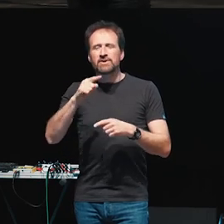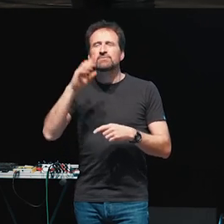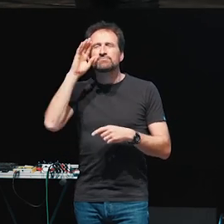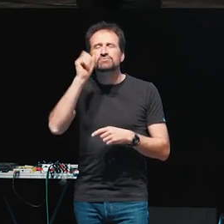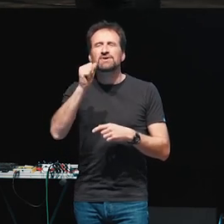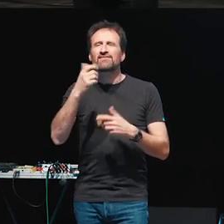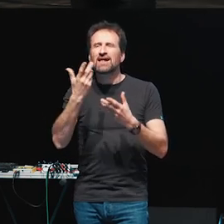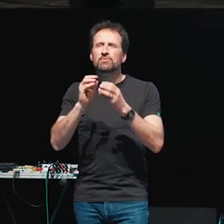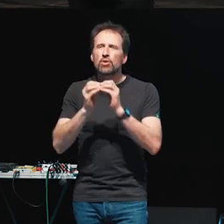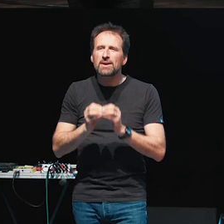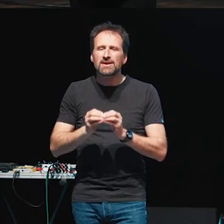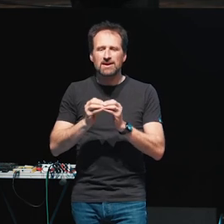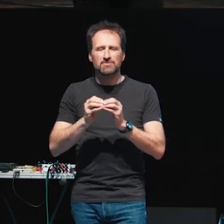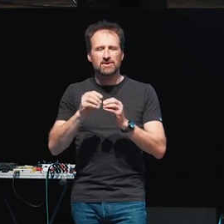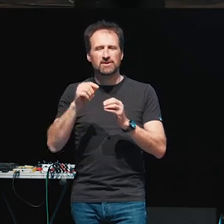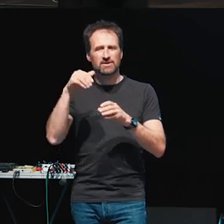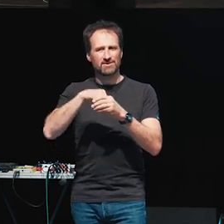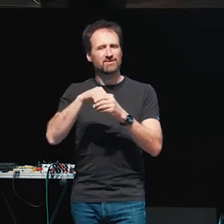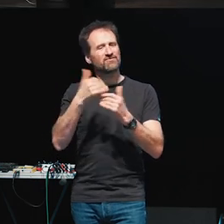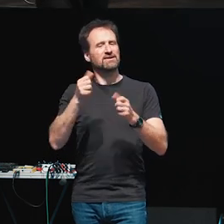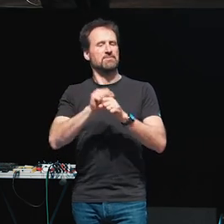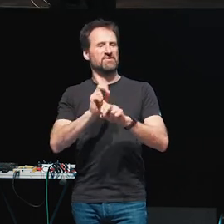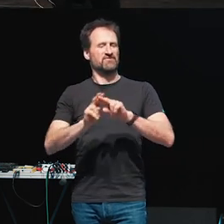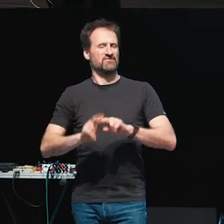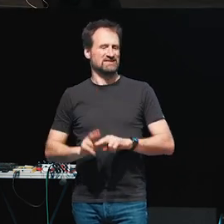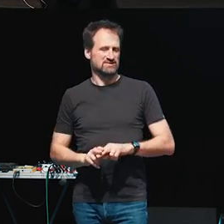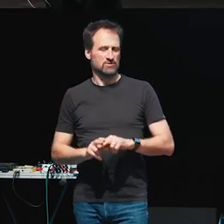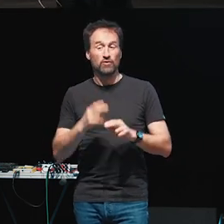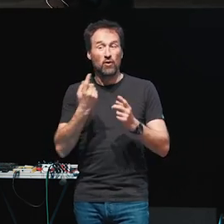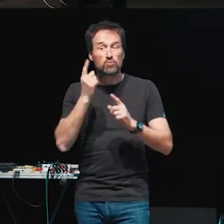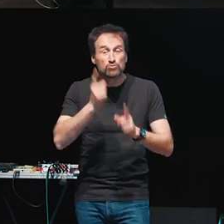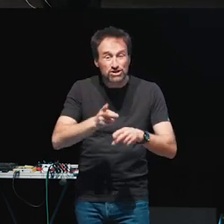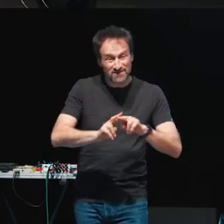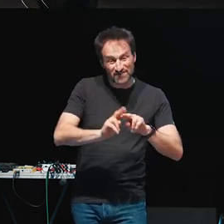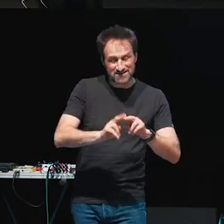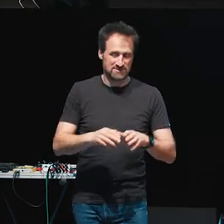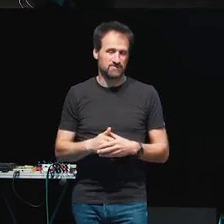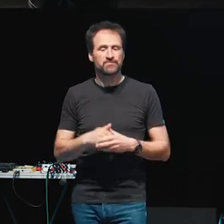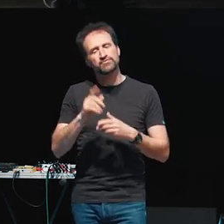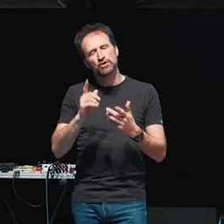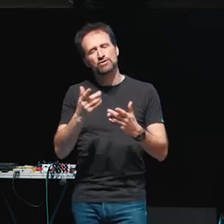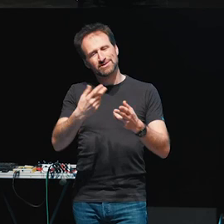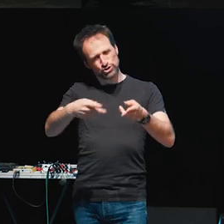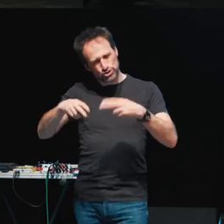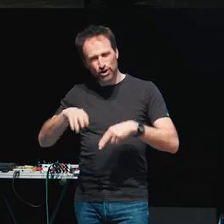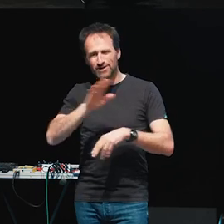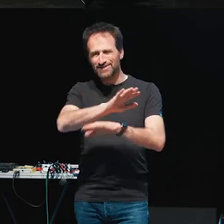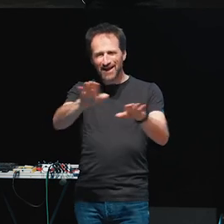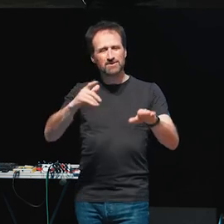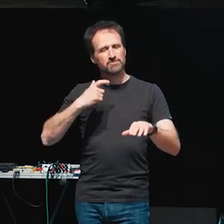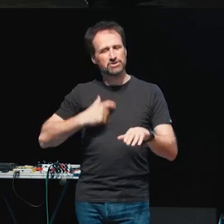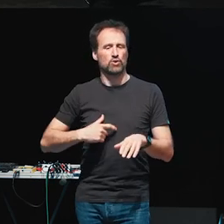specifics. And so you all can go back and incorporate change in your personal and work projects.